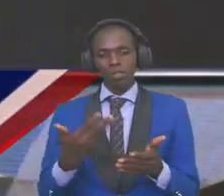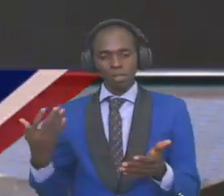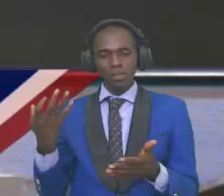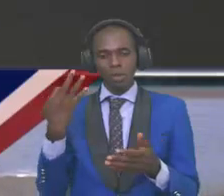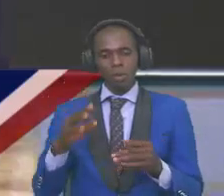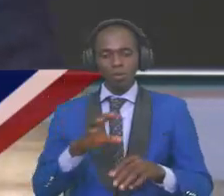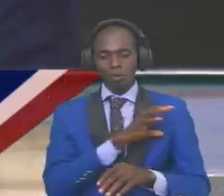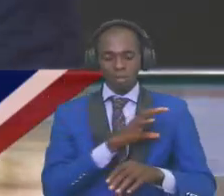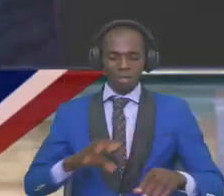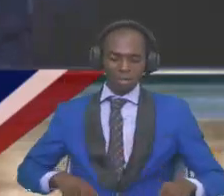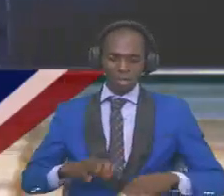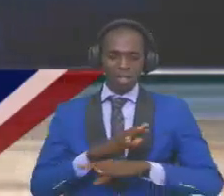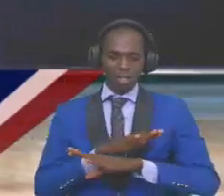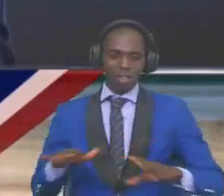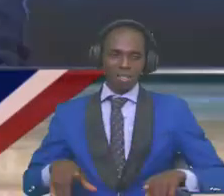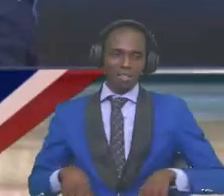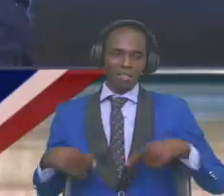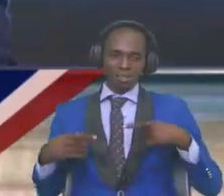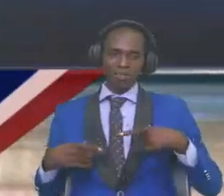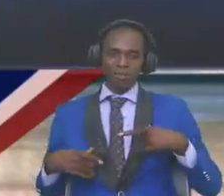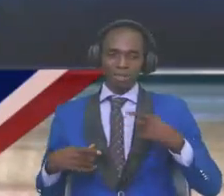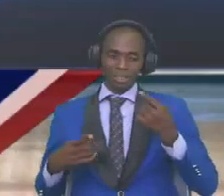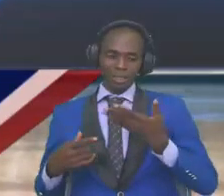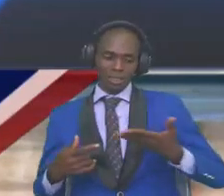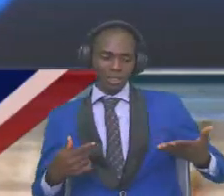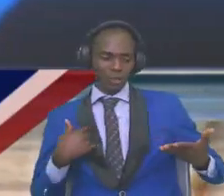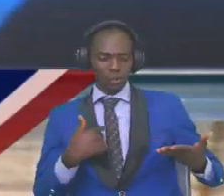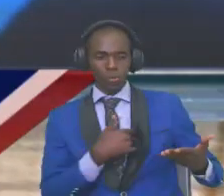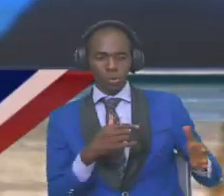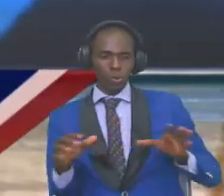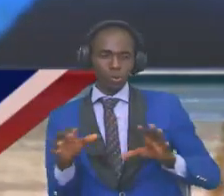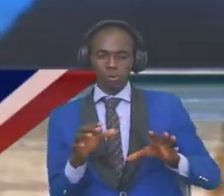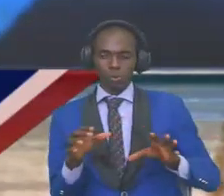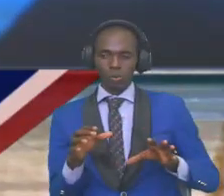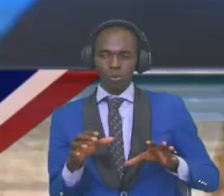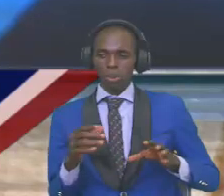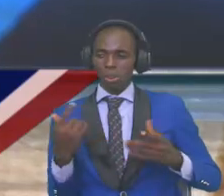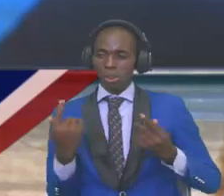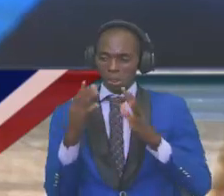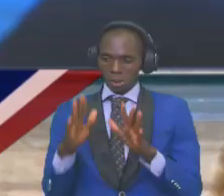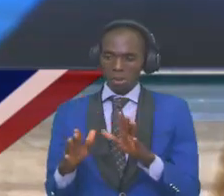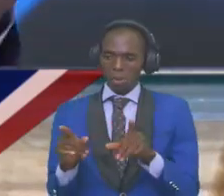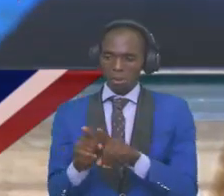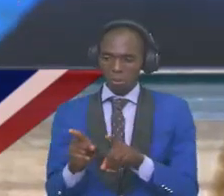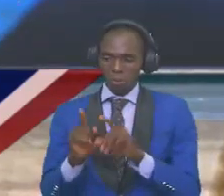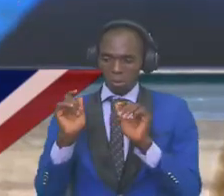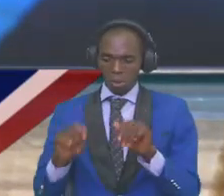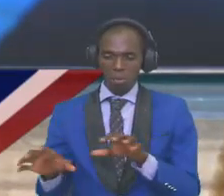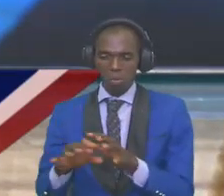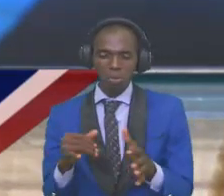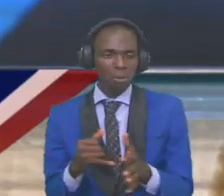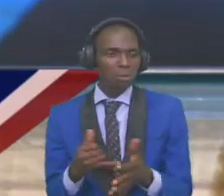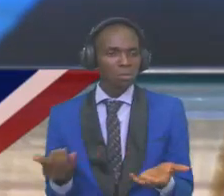The things we do, unbelievers do that too, but you don't have Christ, you don't have